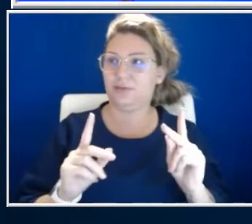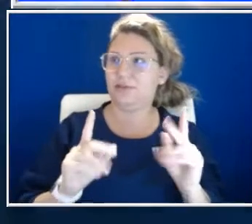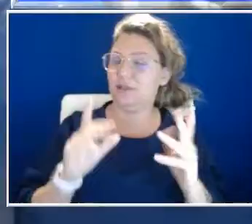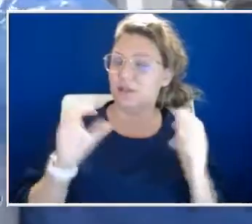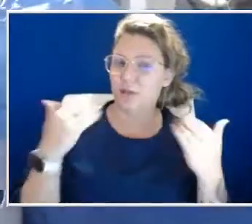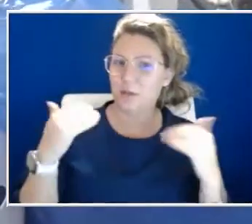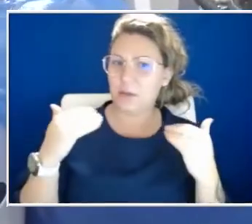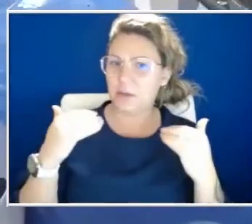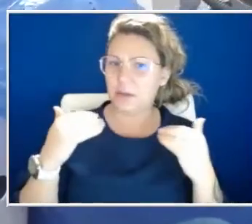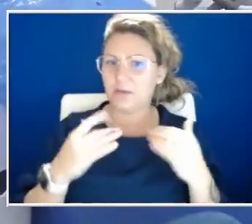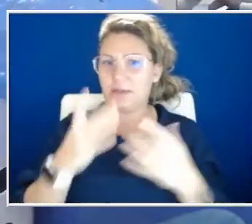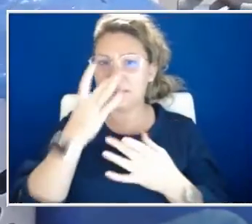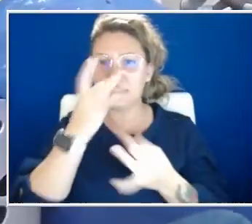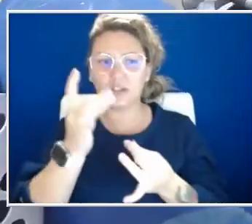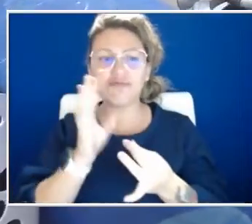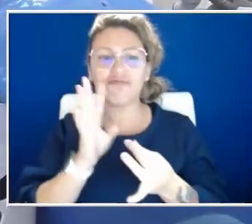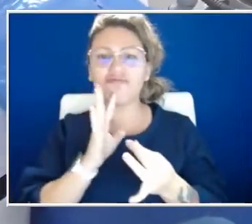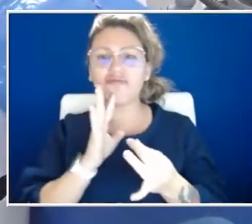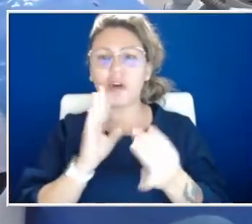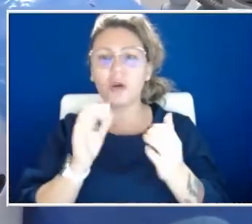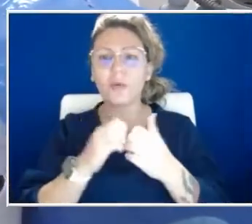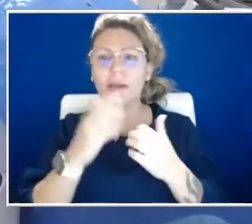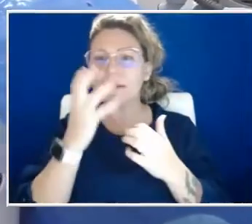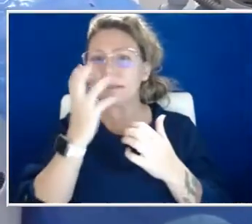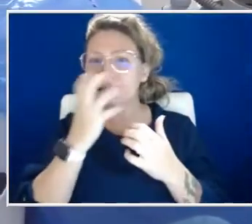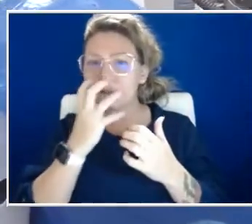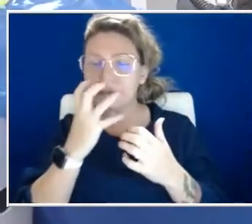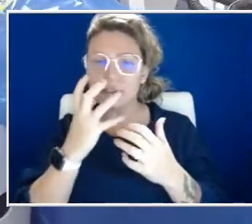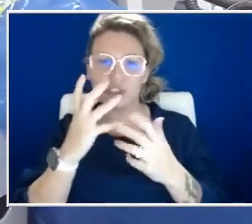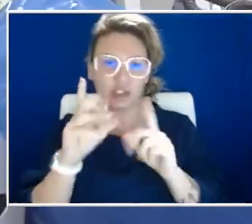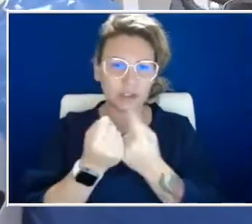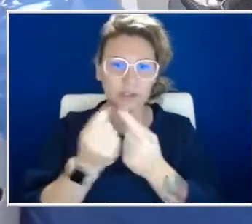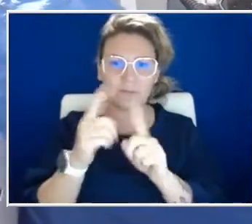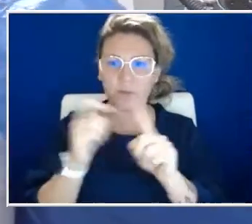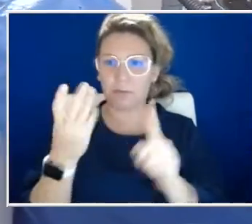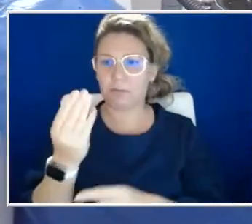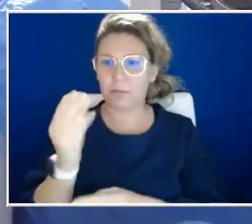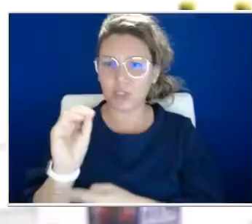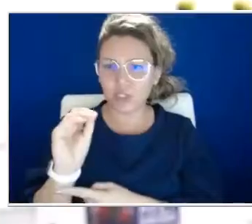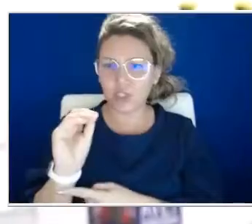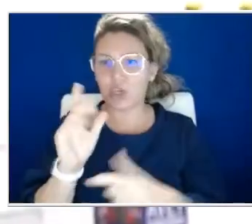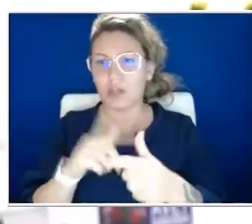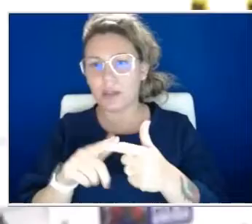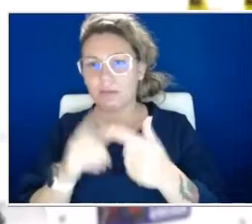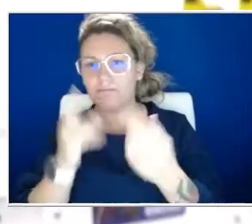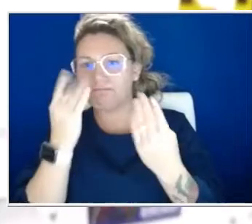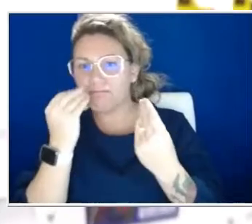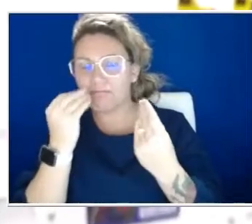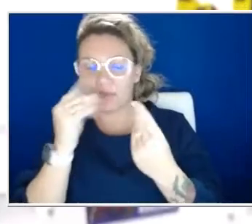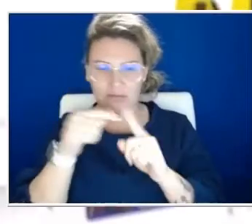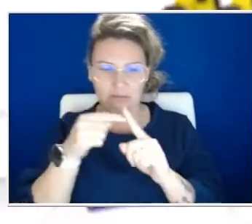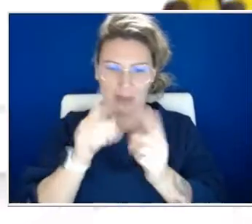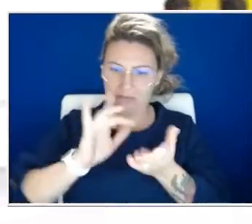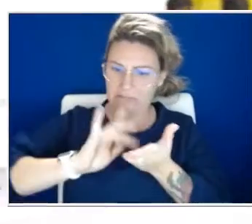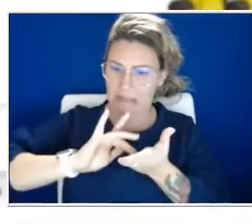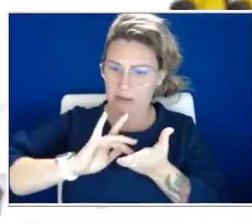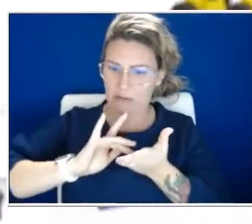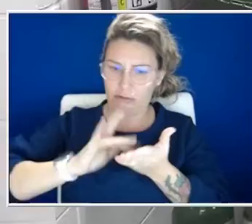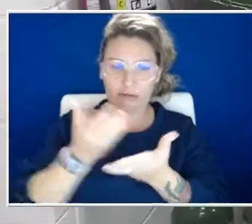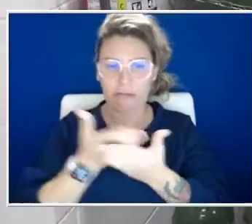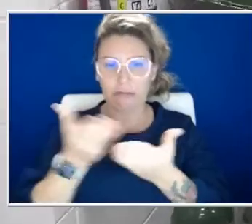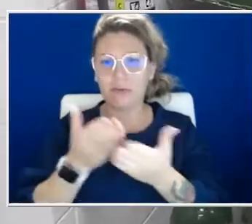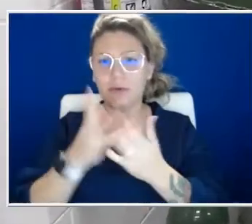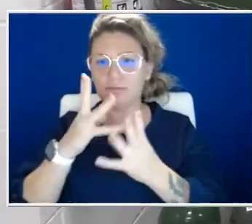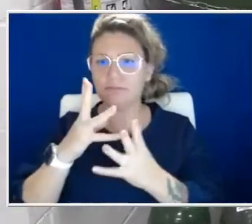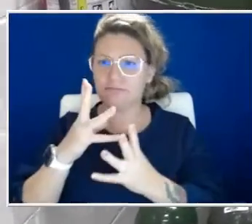to talk to the anesthesia team from Missouri and kind of think about some of the medical things that go into, you know, anesthetizing